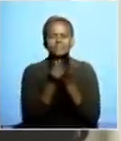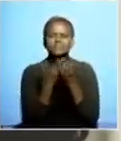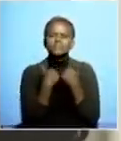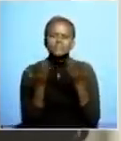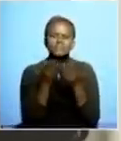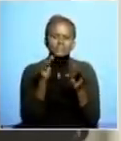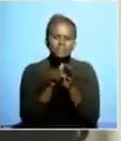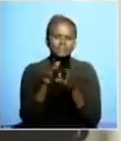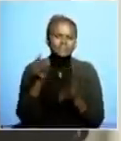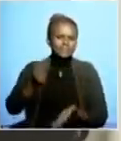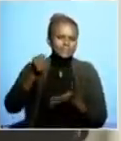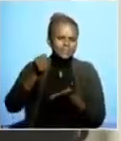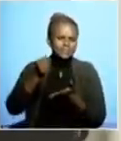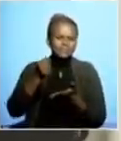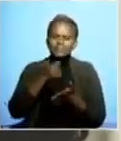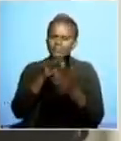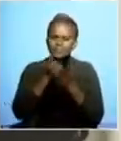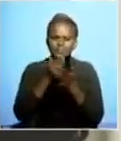coffers. It was siphoned.